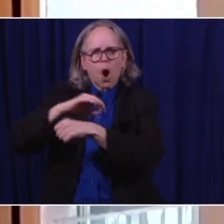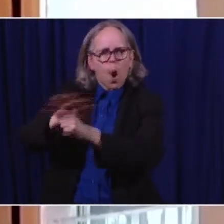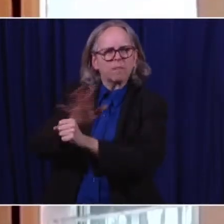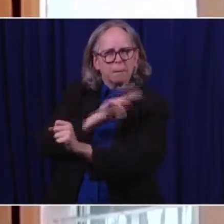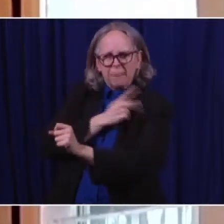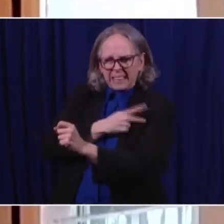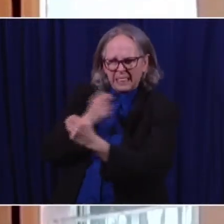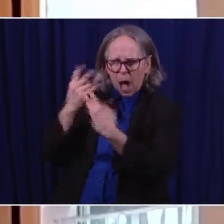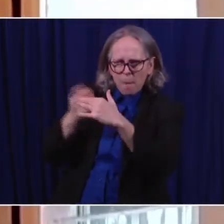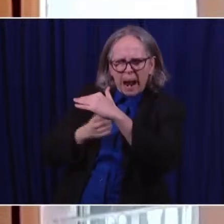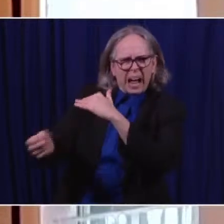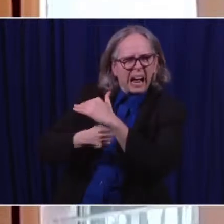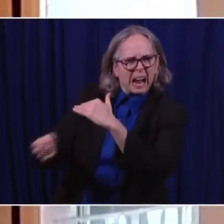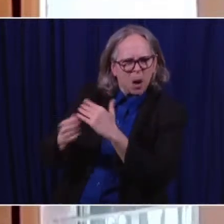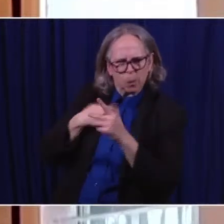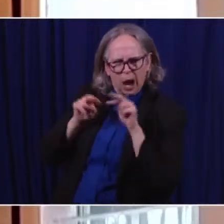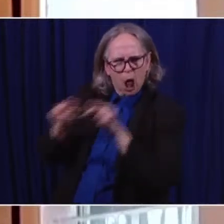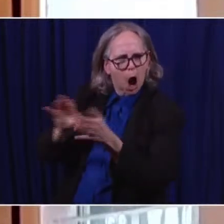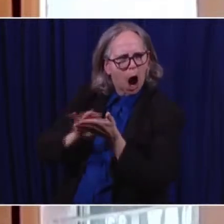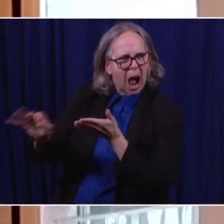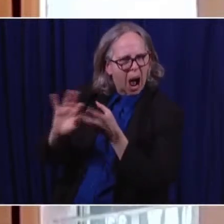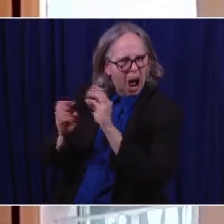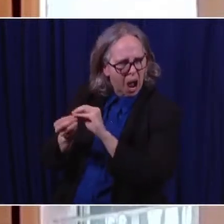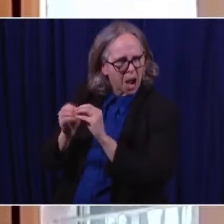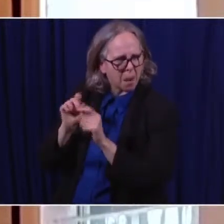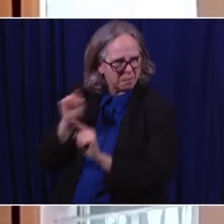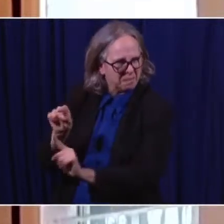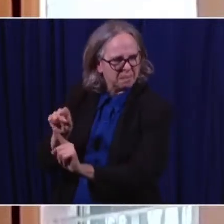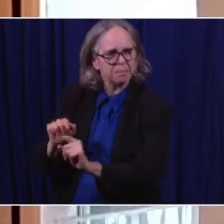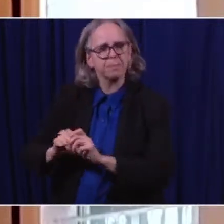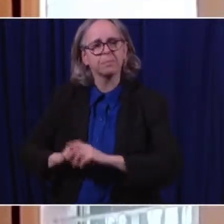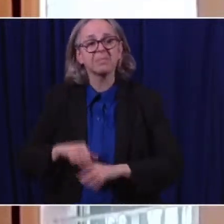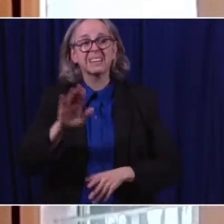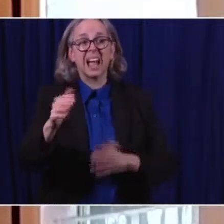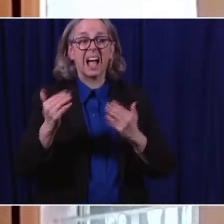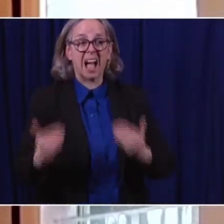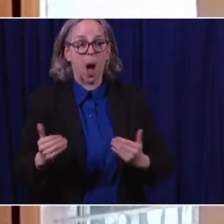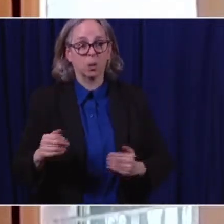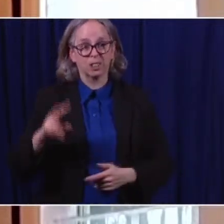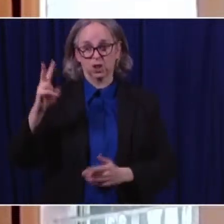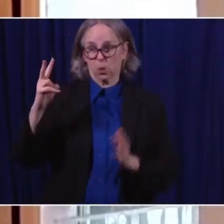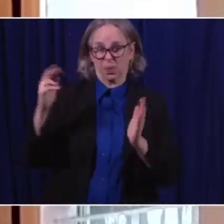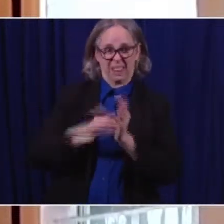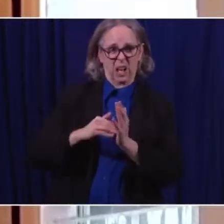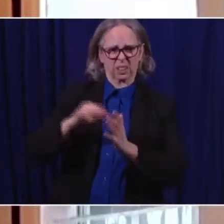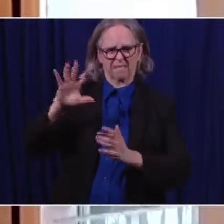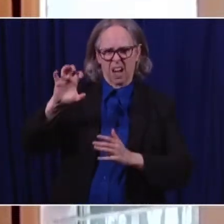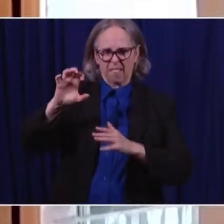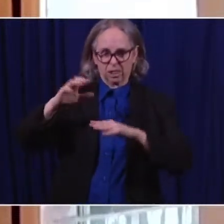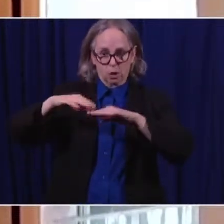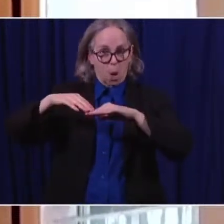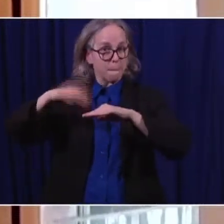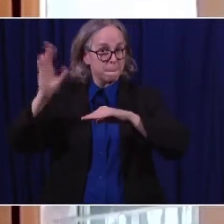as the governor noted, are above 2,500, now remember, that's 3 times our